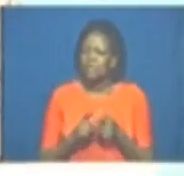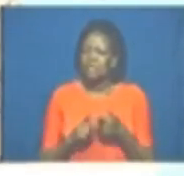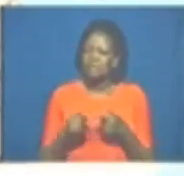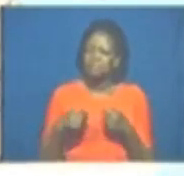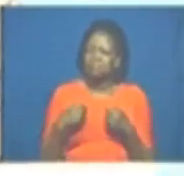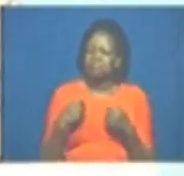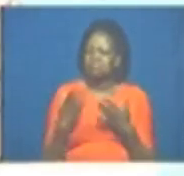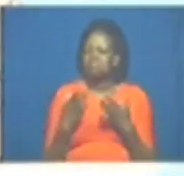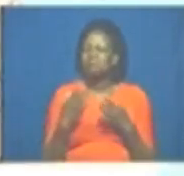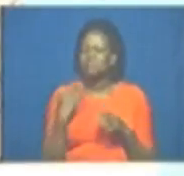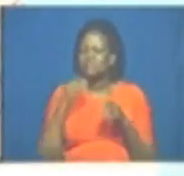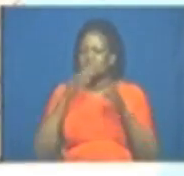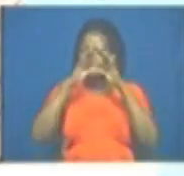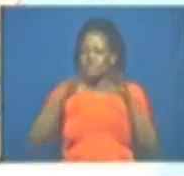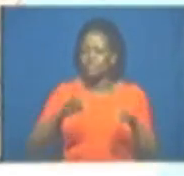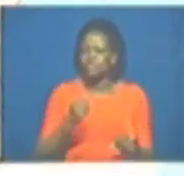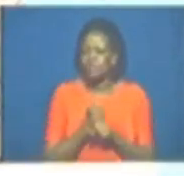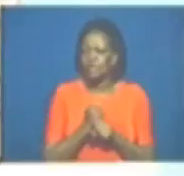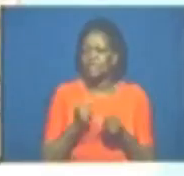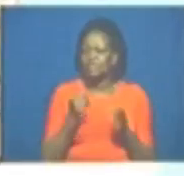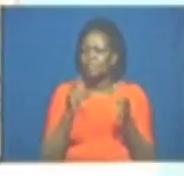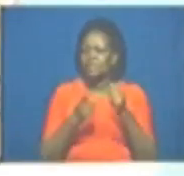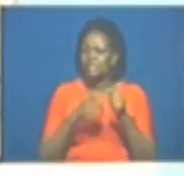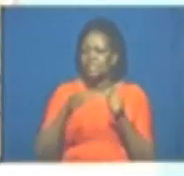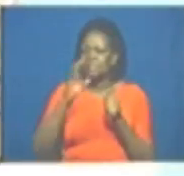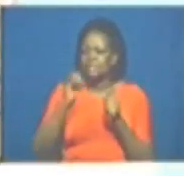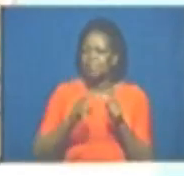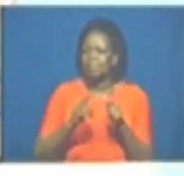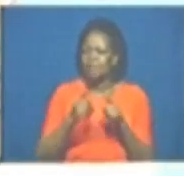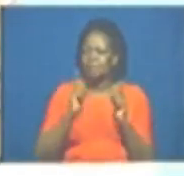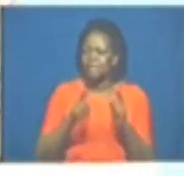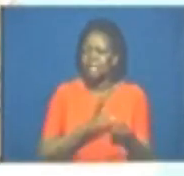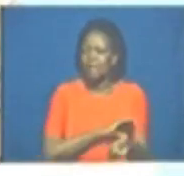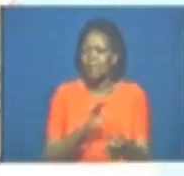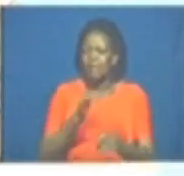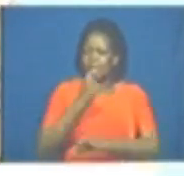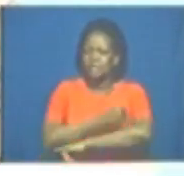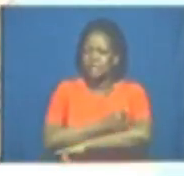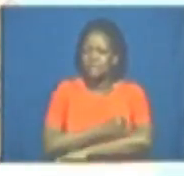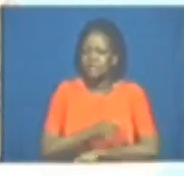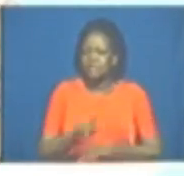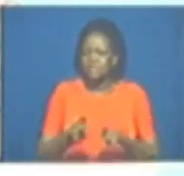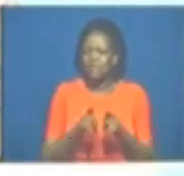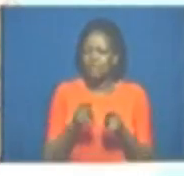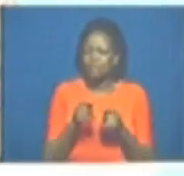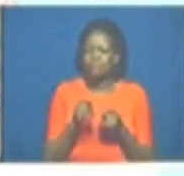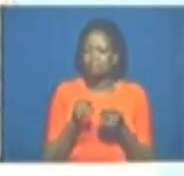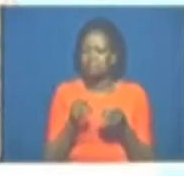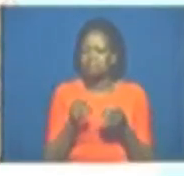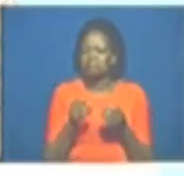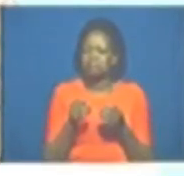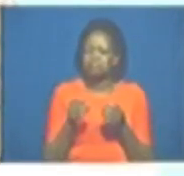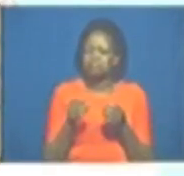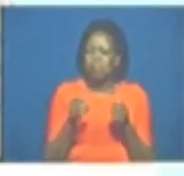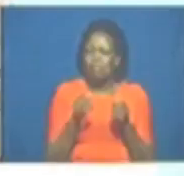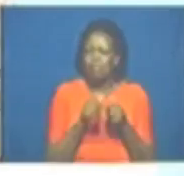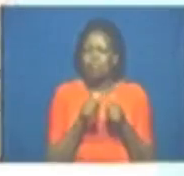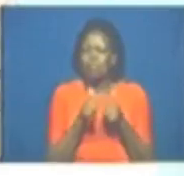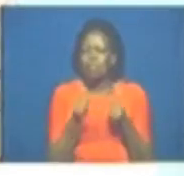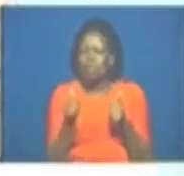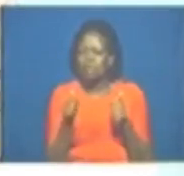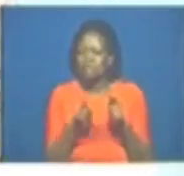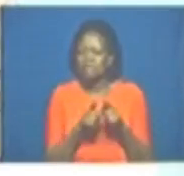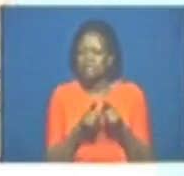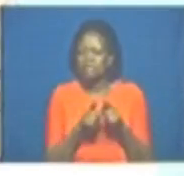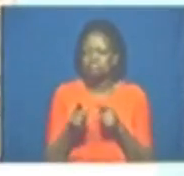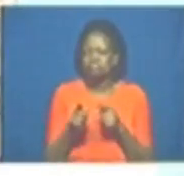60%. But we need to strengthen the institutions and put in more safeguard and hold the governors and the rest of the